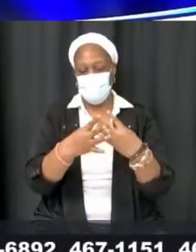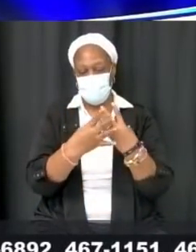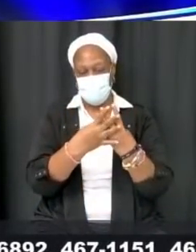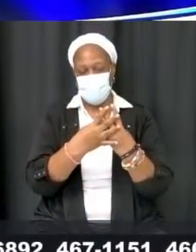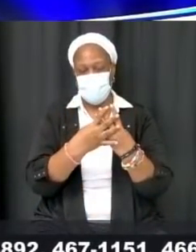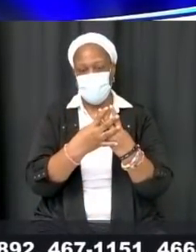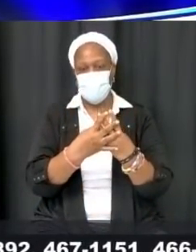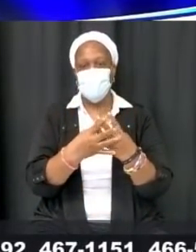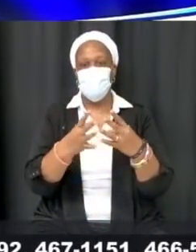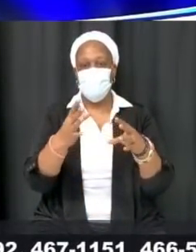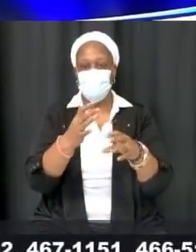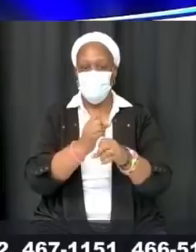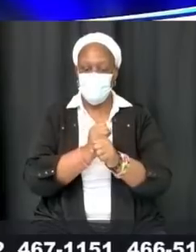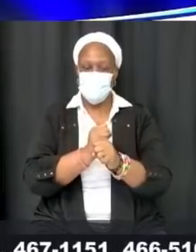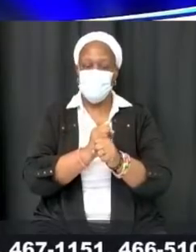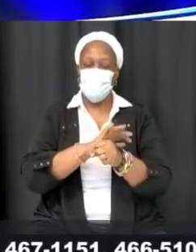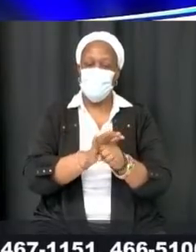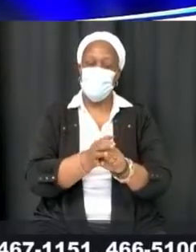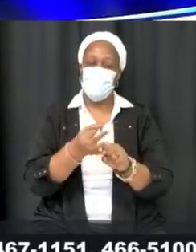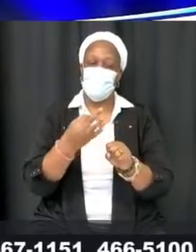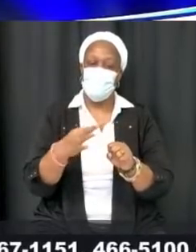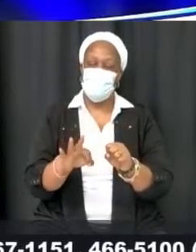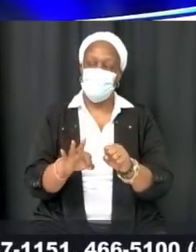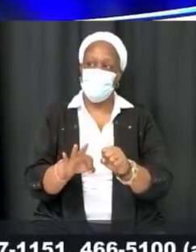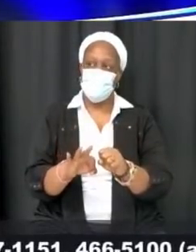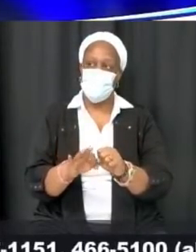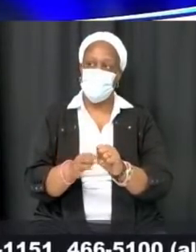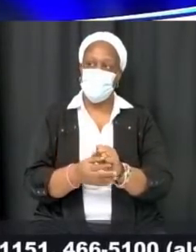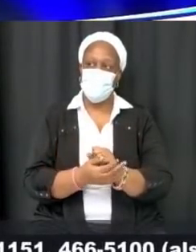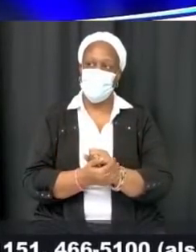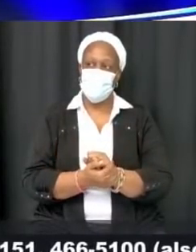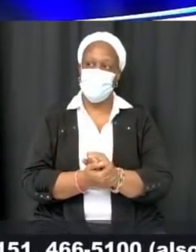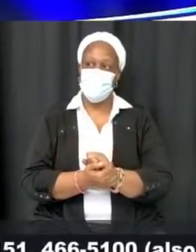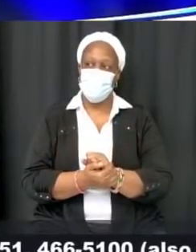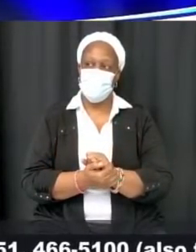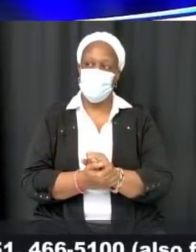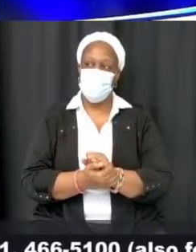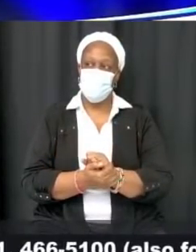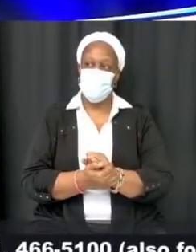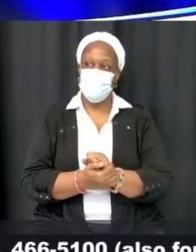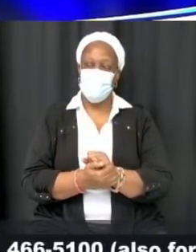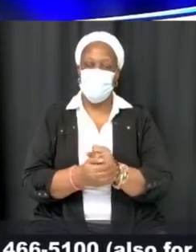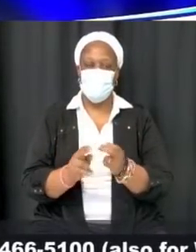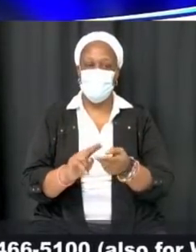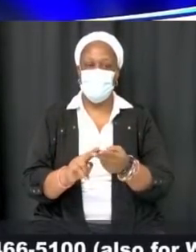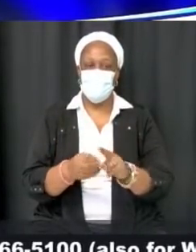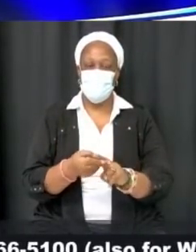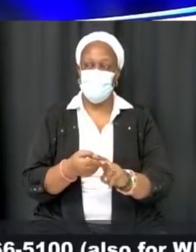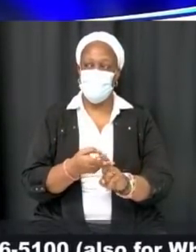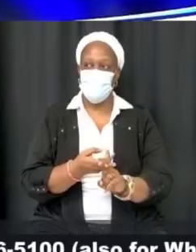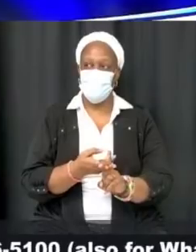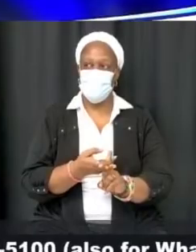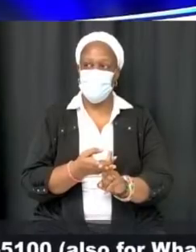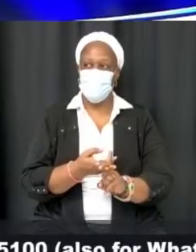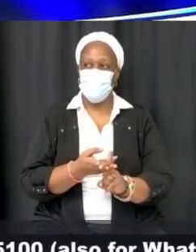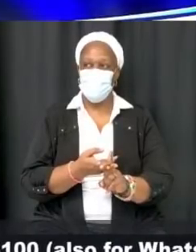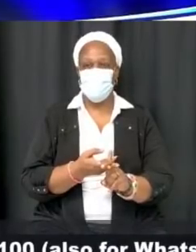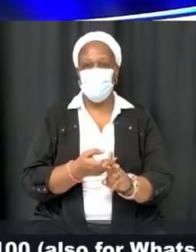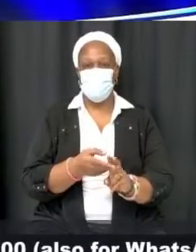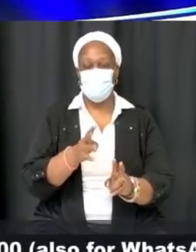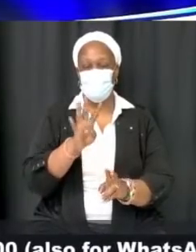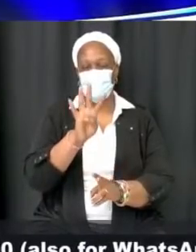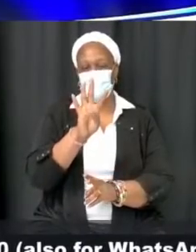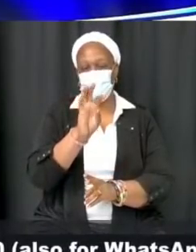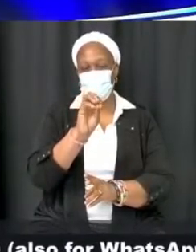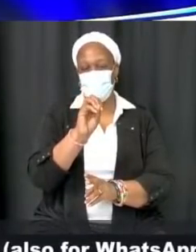tested positive for COVID-19, as the CMO said, the total at that time was around